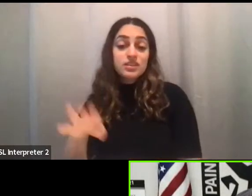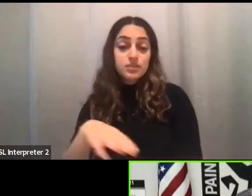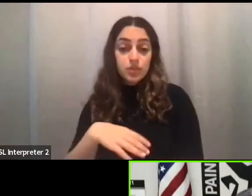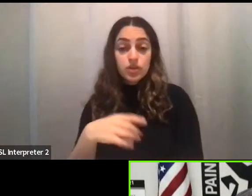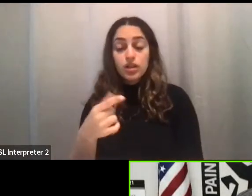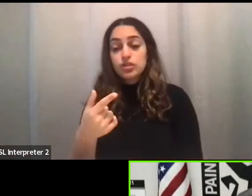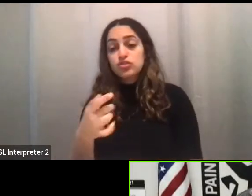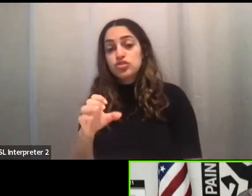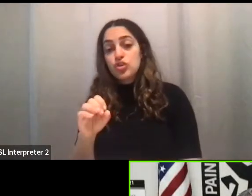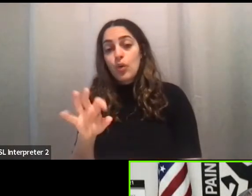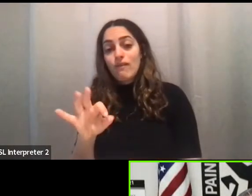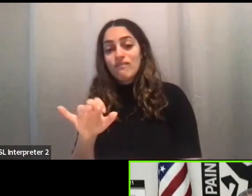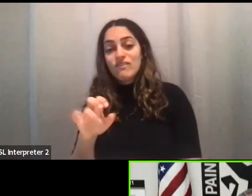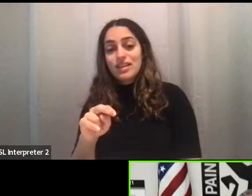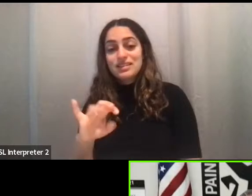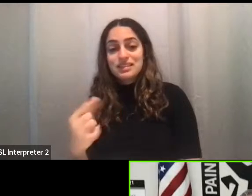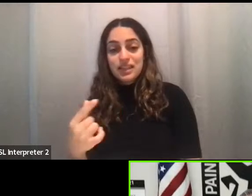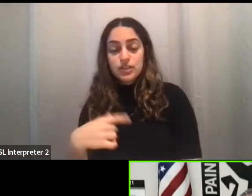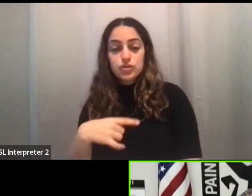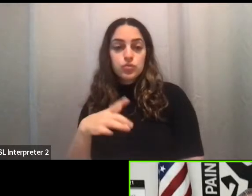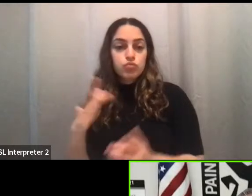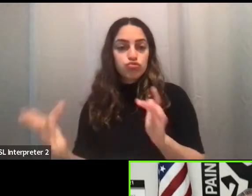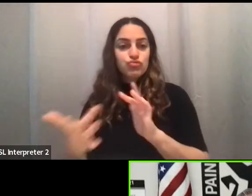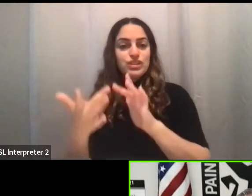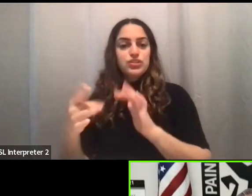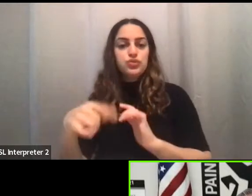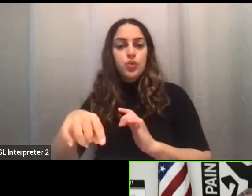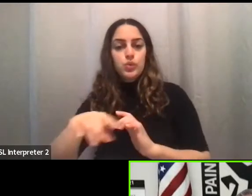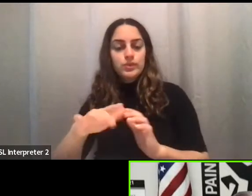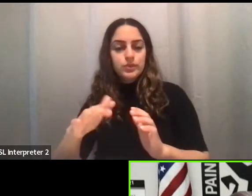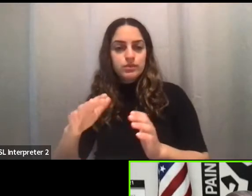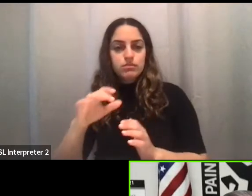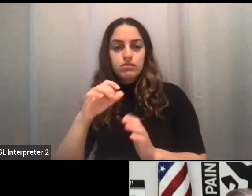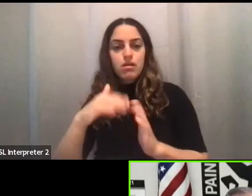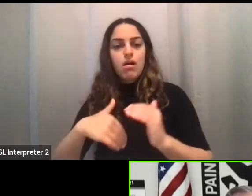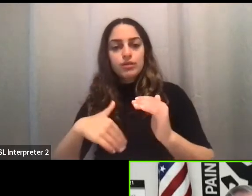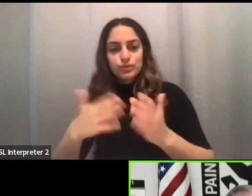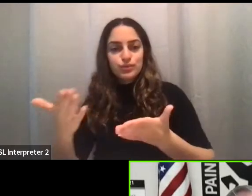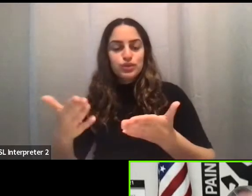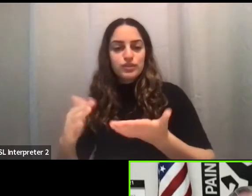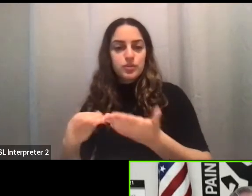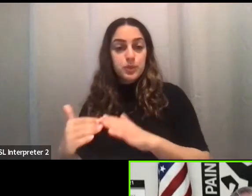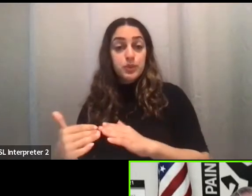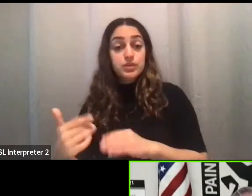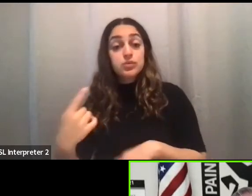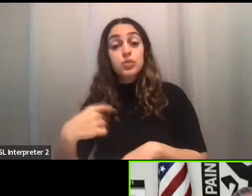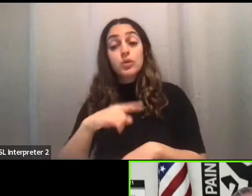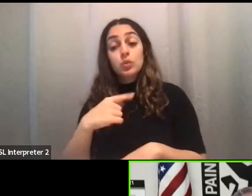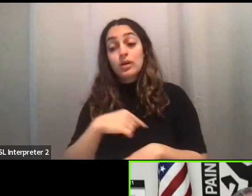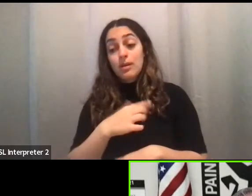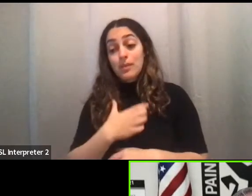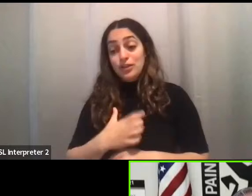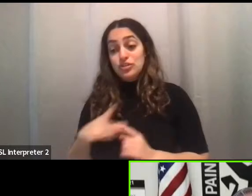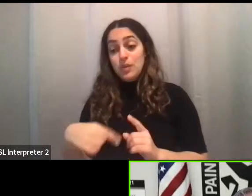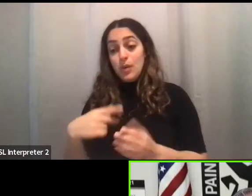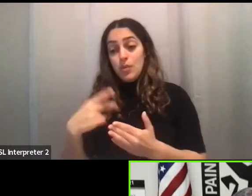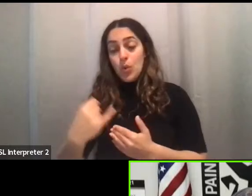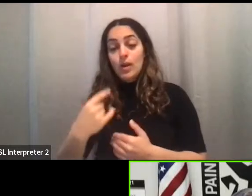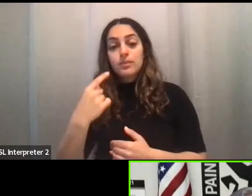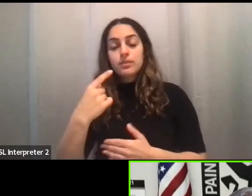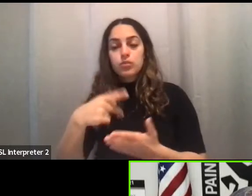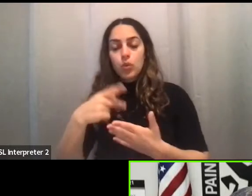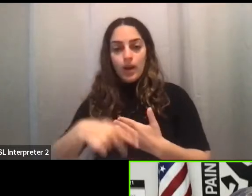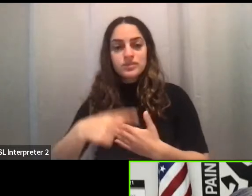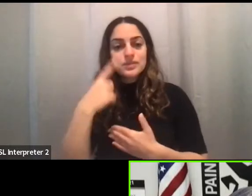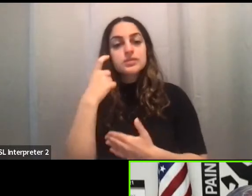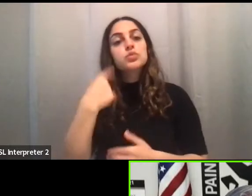those underserved communities so when we're passionate about these programs it's because we see the